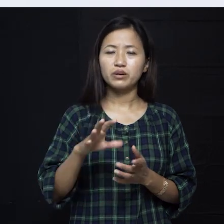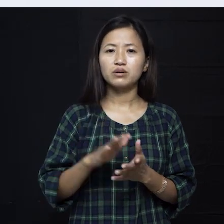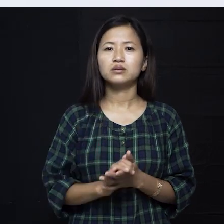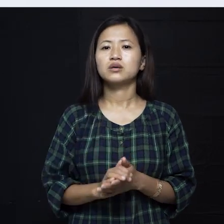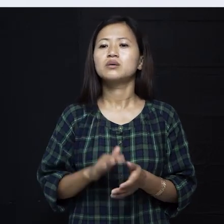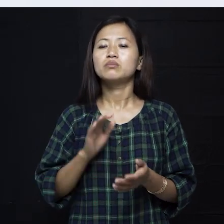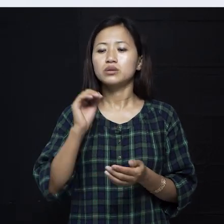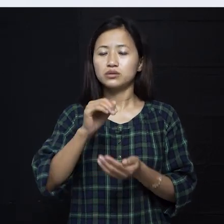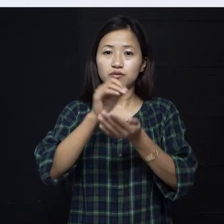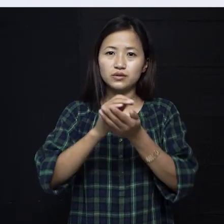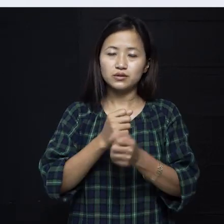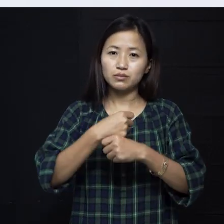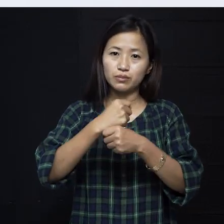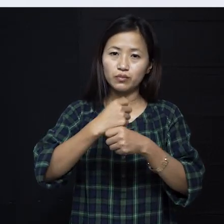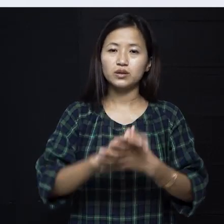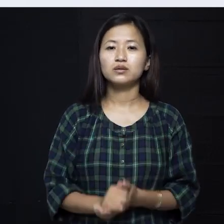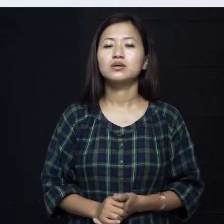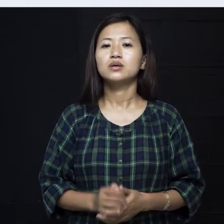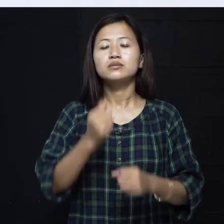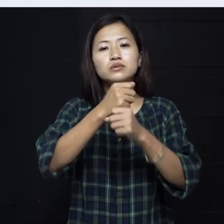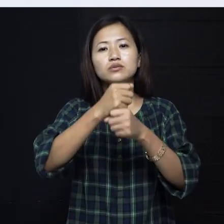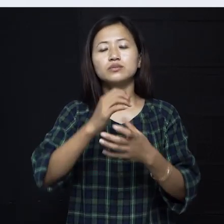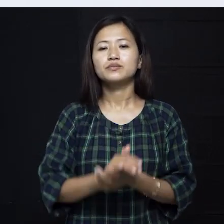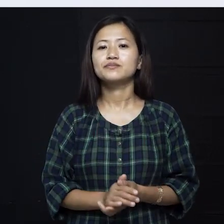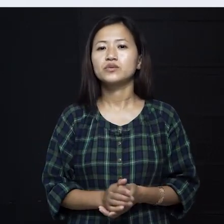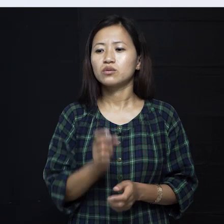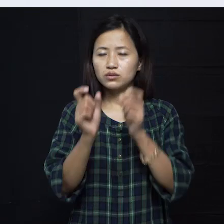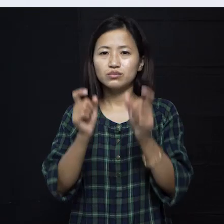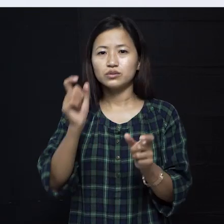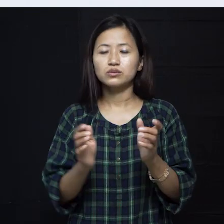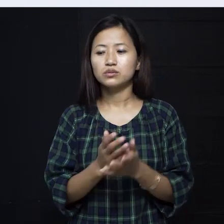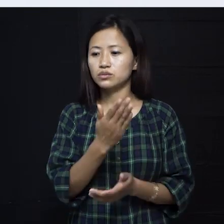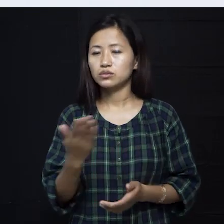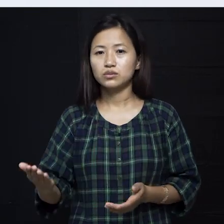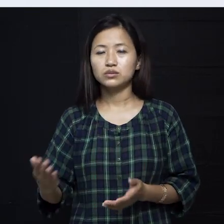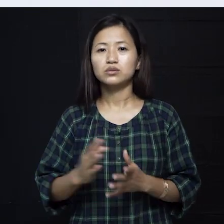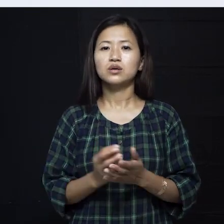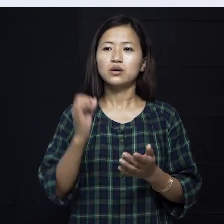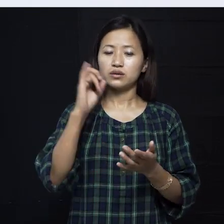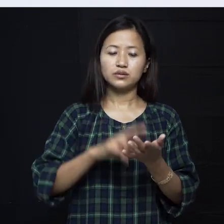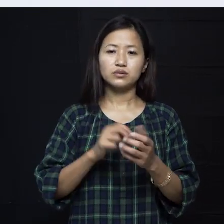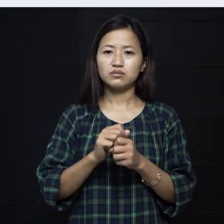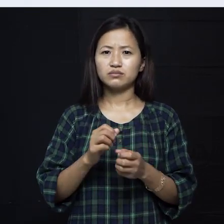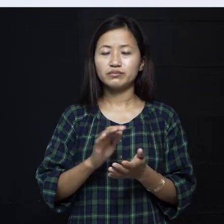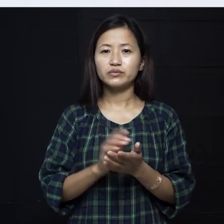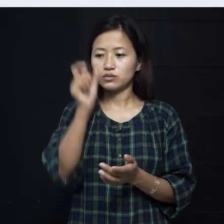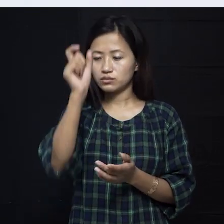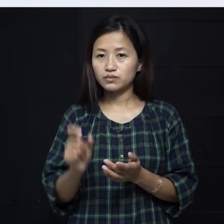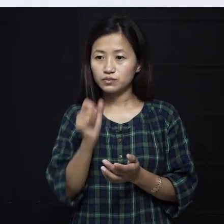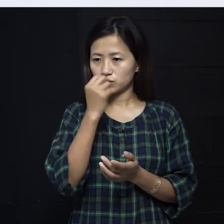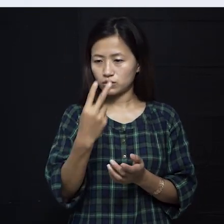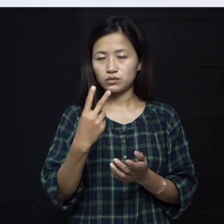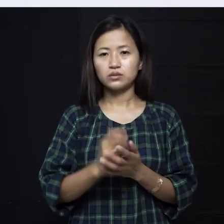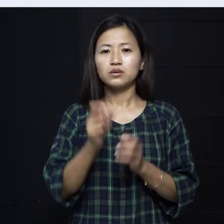of the maintenance. Okay, we are not being that is the government or the people or those who are in charge, they are unable to